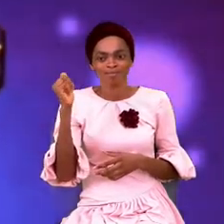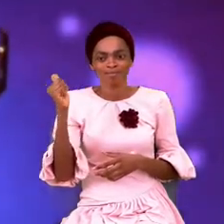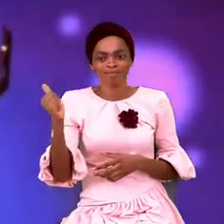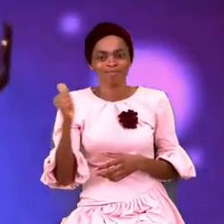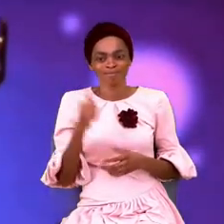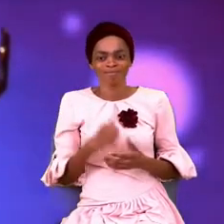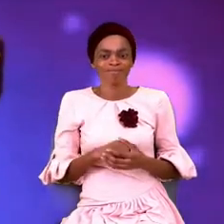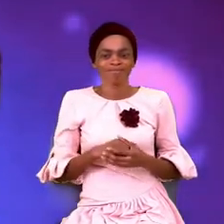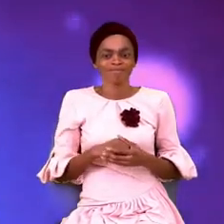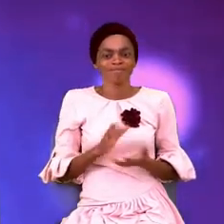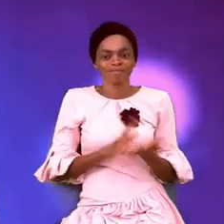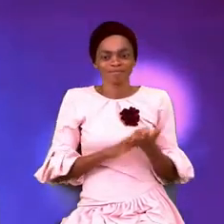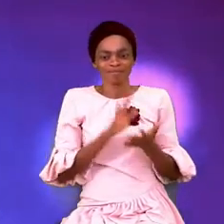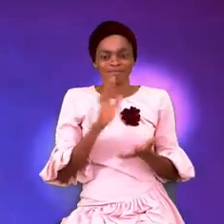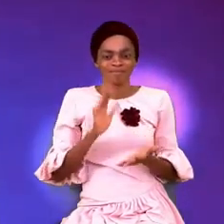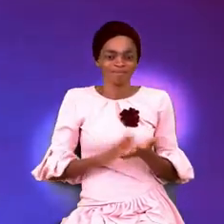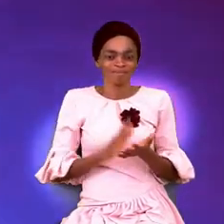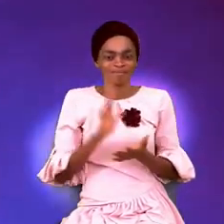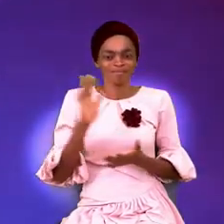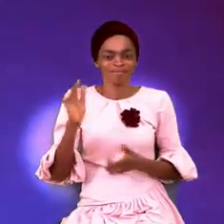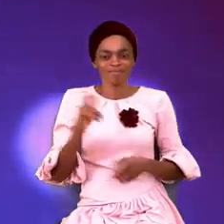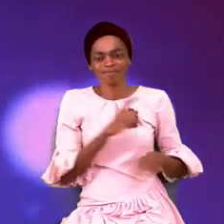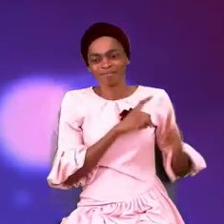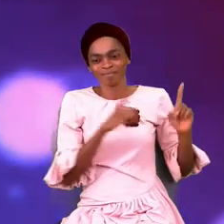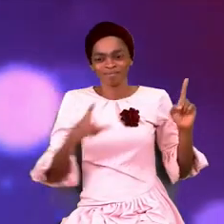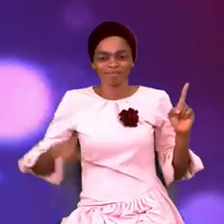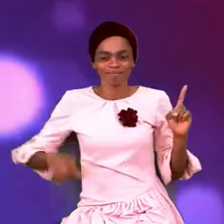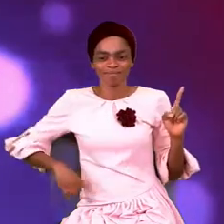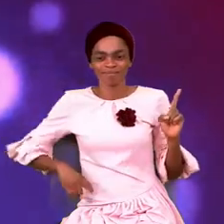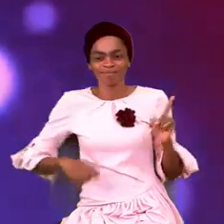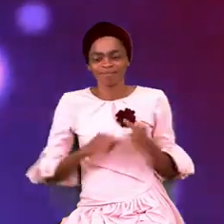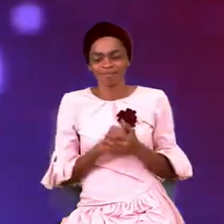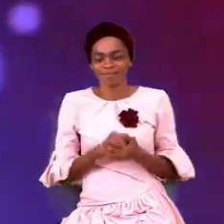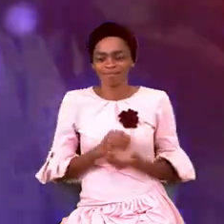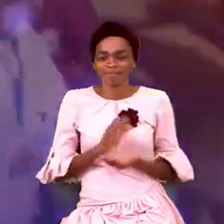Yaboka Yesu, Keneme Iko Duka,